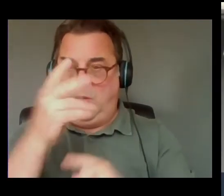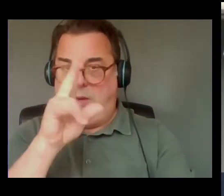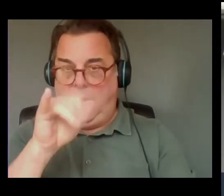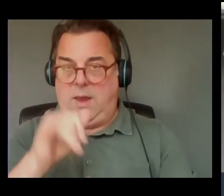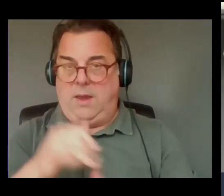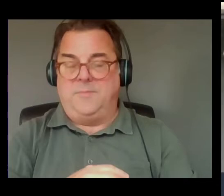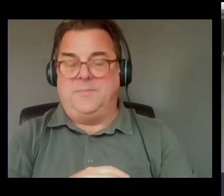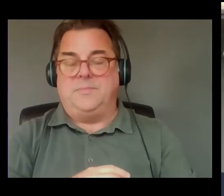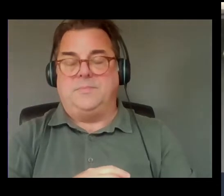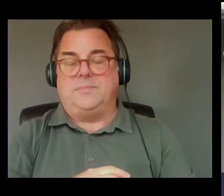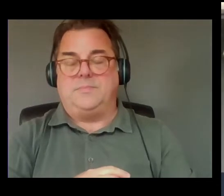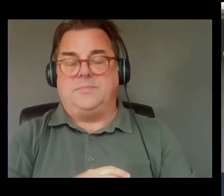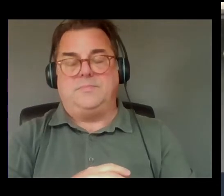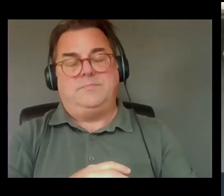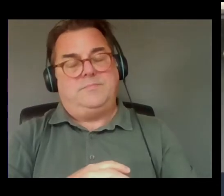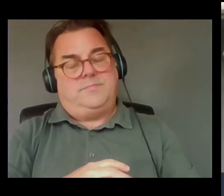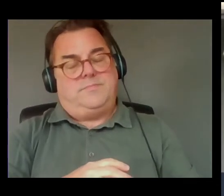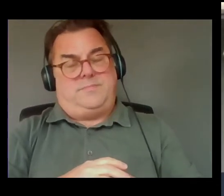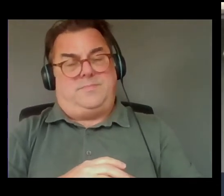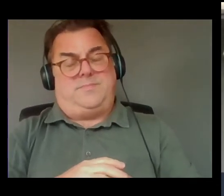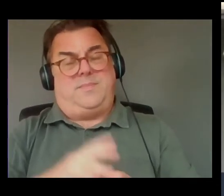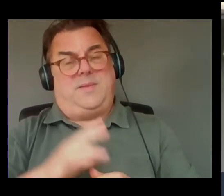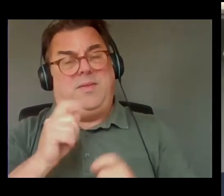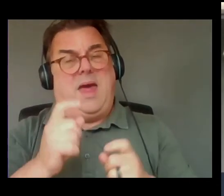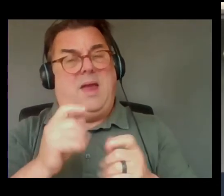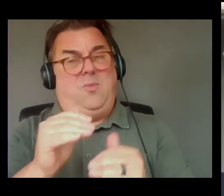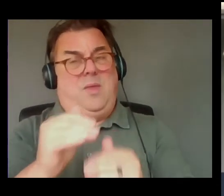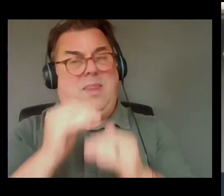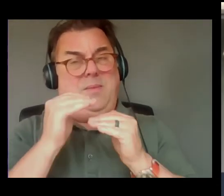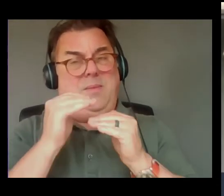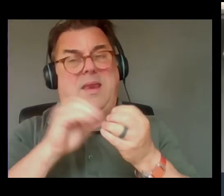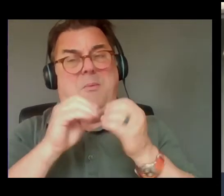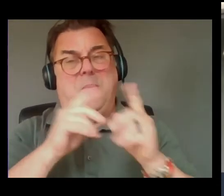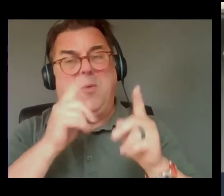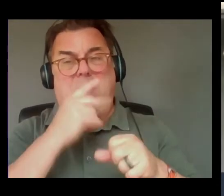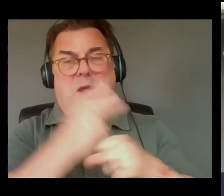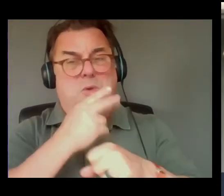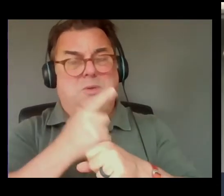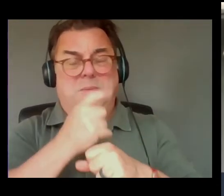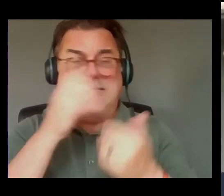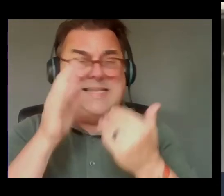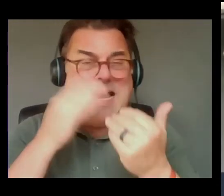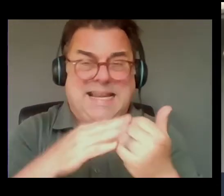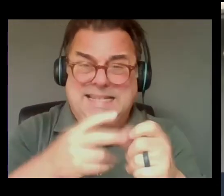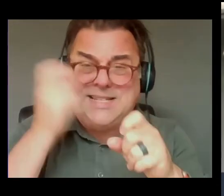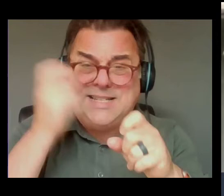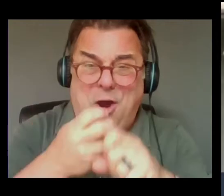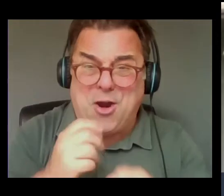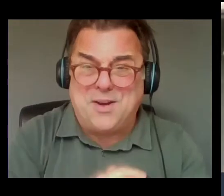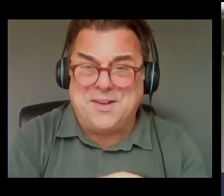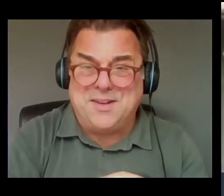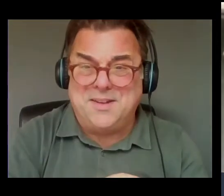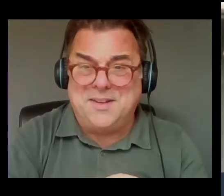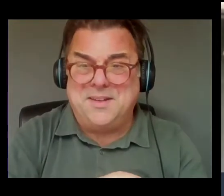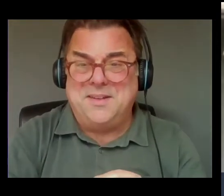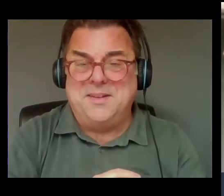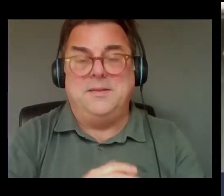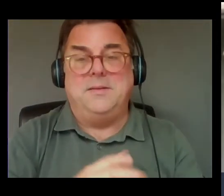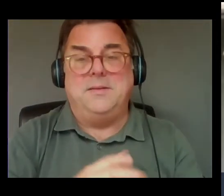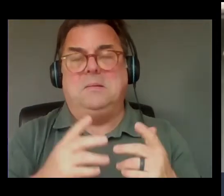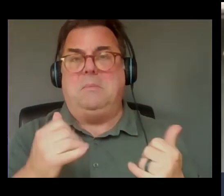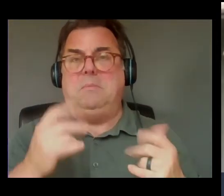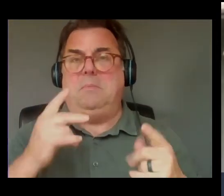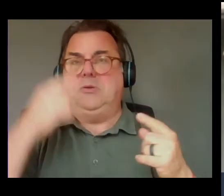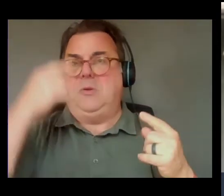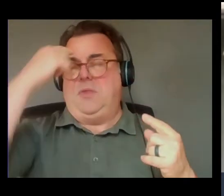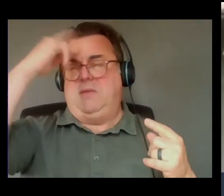of course that's going to limit, how many people can do it because it's hard. Now, today, nobody thinks about assembly language,